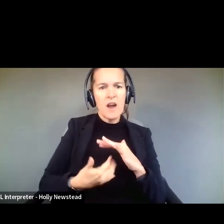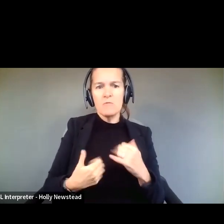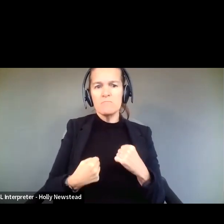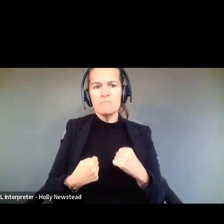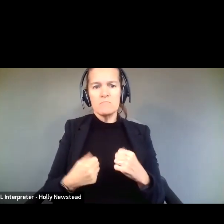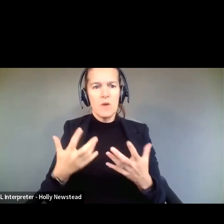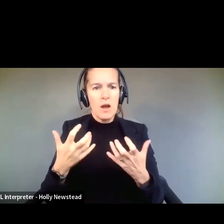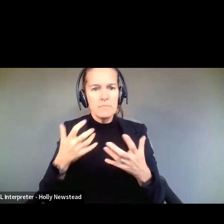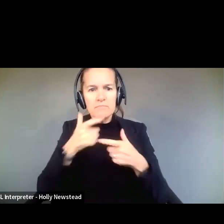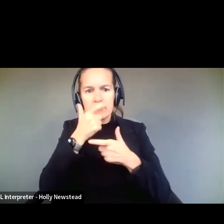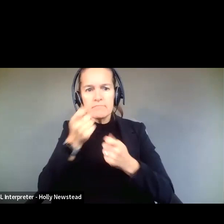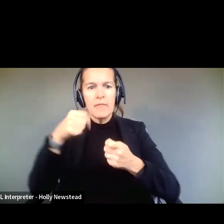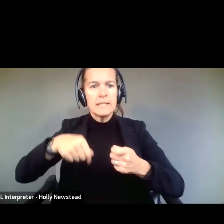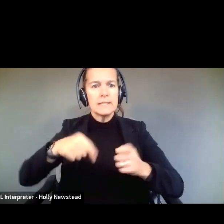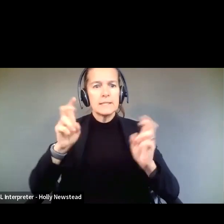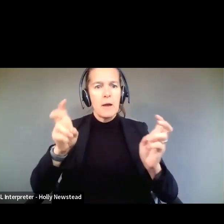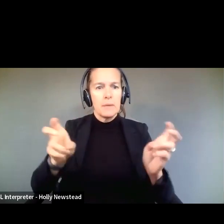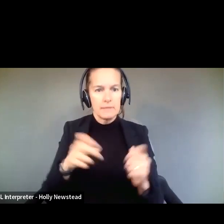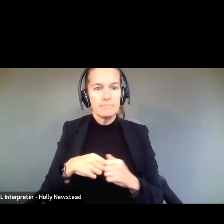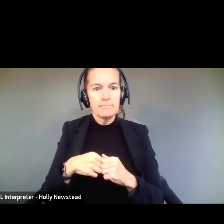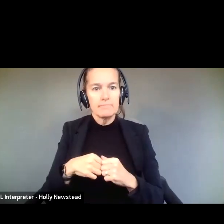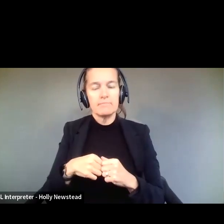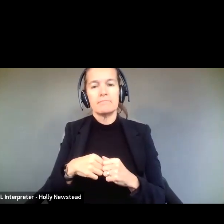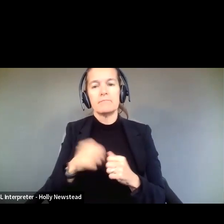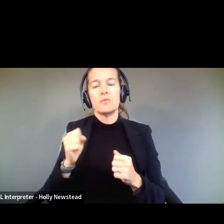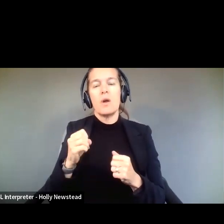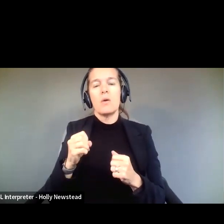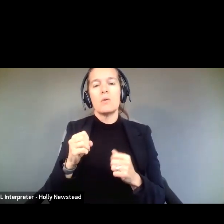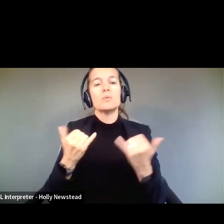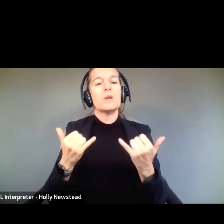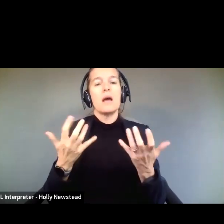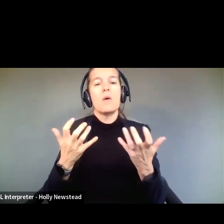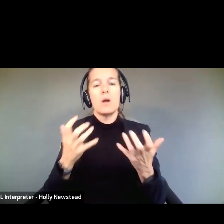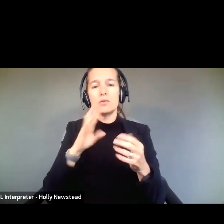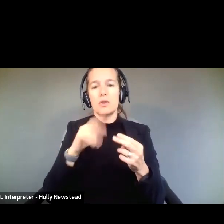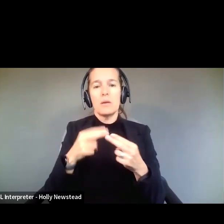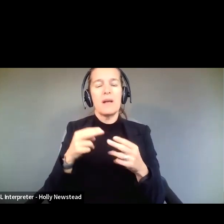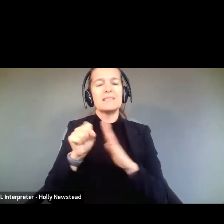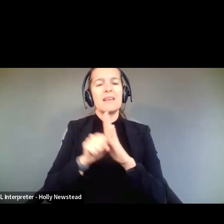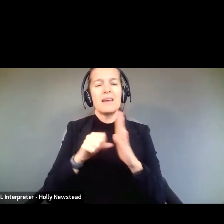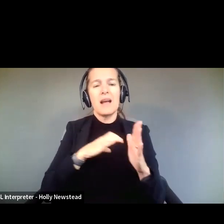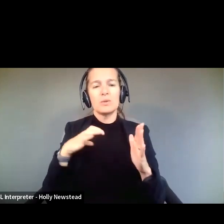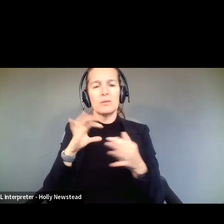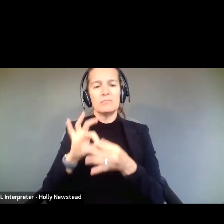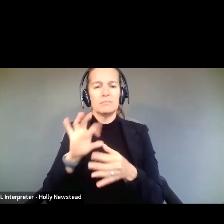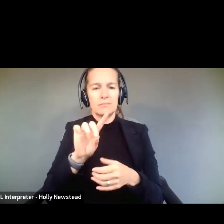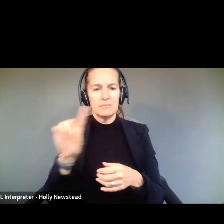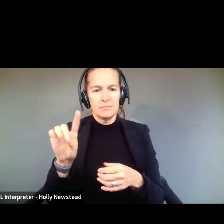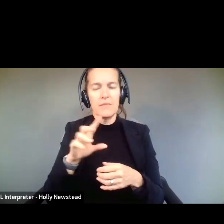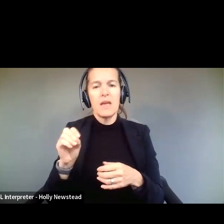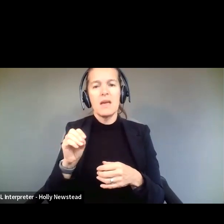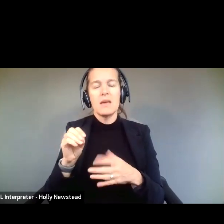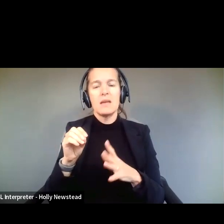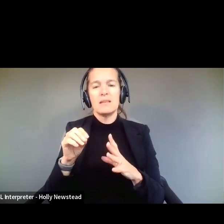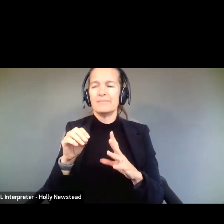do today. So I'd like to start off by just telling you a little bit about the State Council on Developmental Disabilities, give